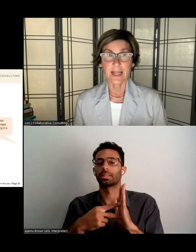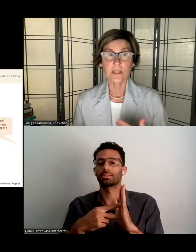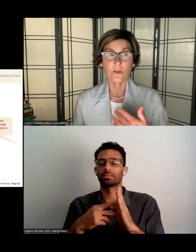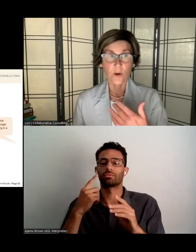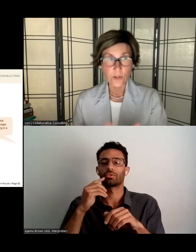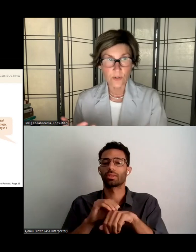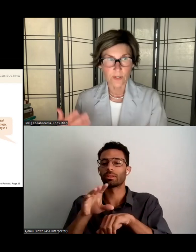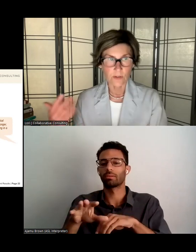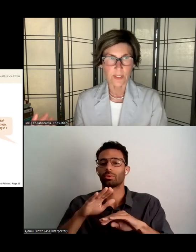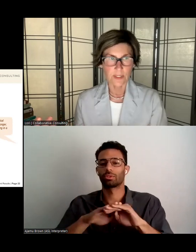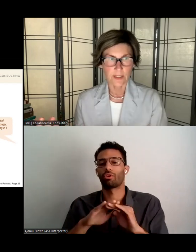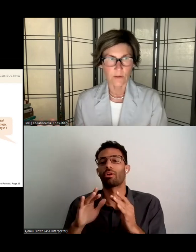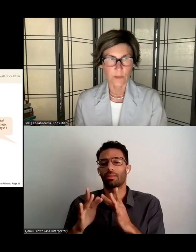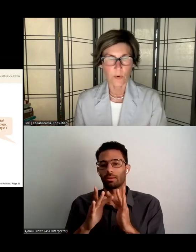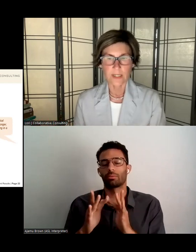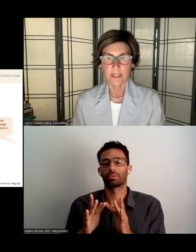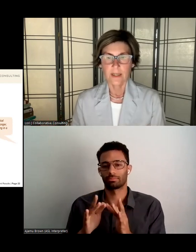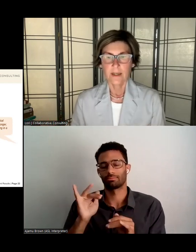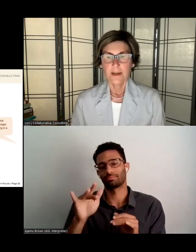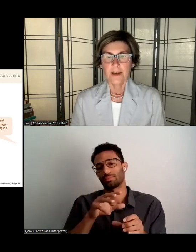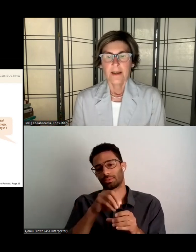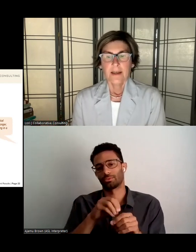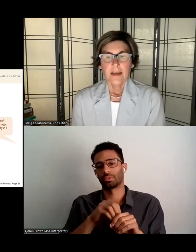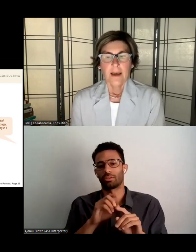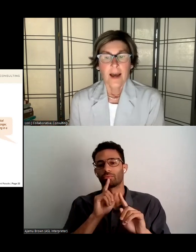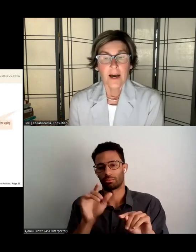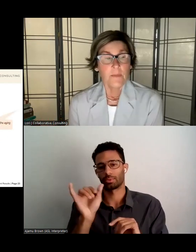Network, and that's also included in the report.